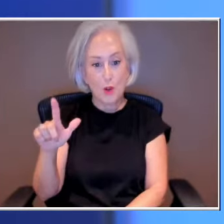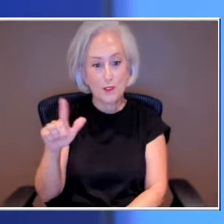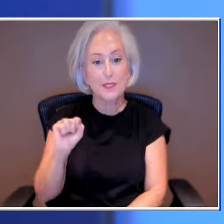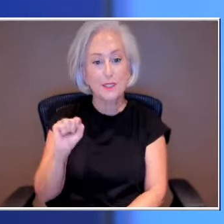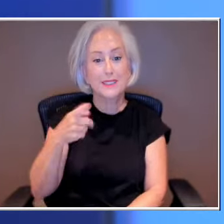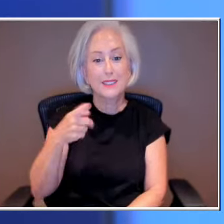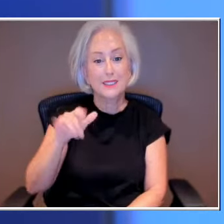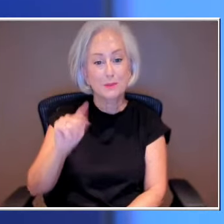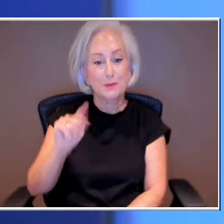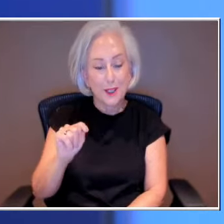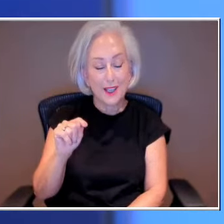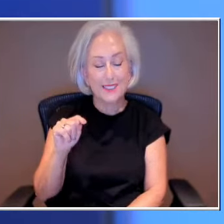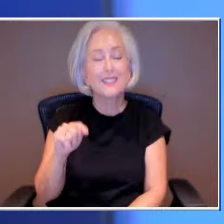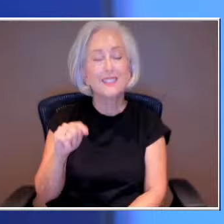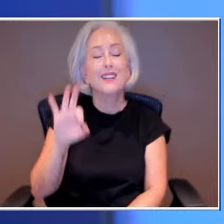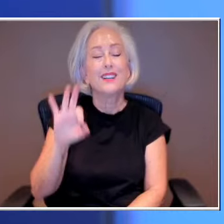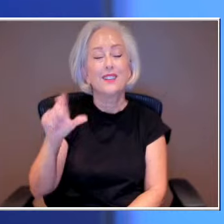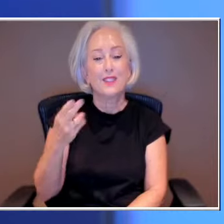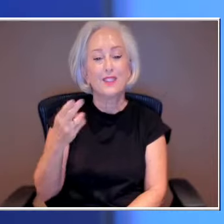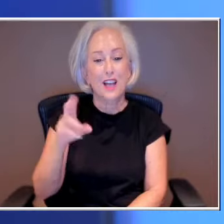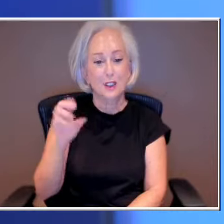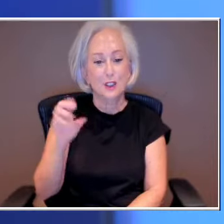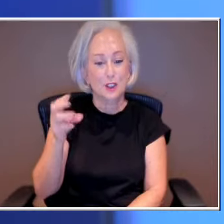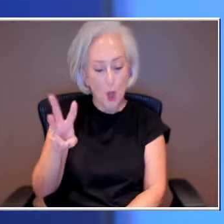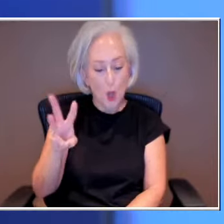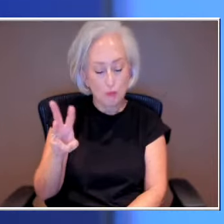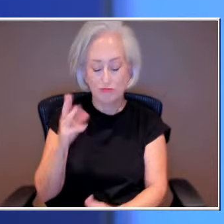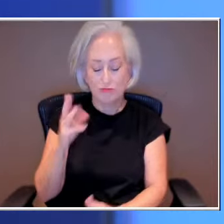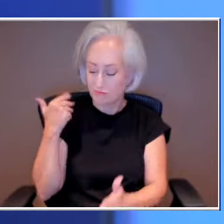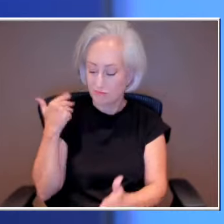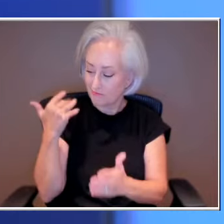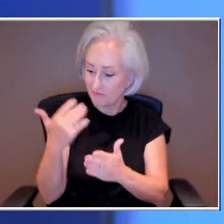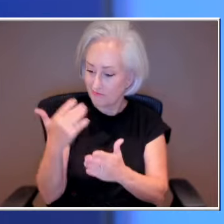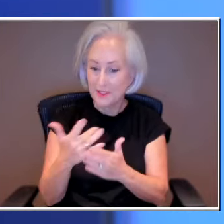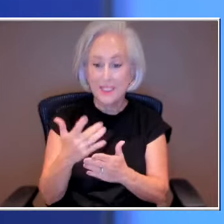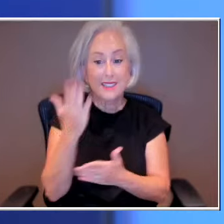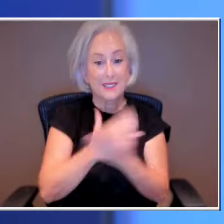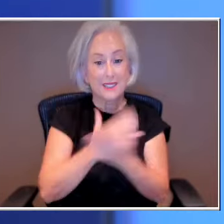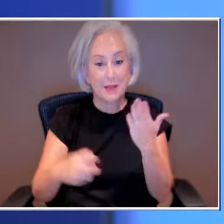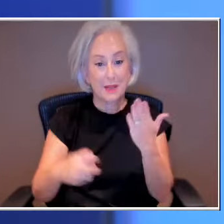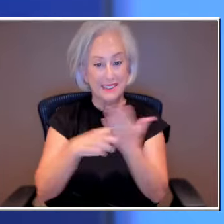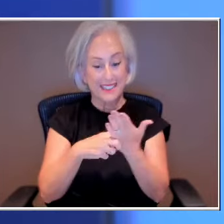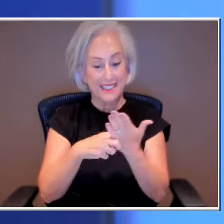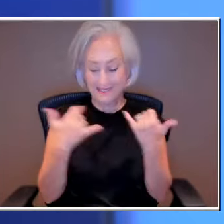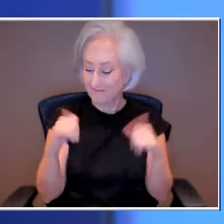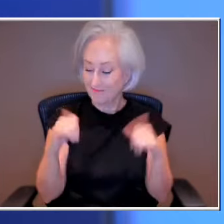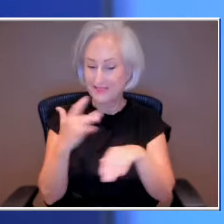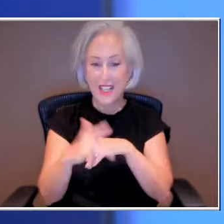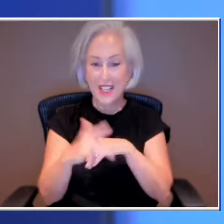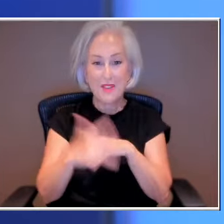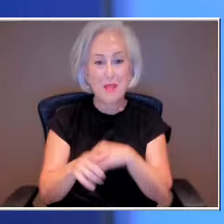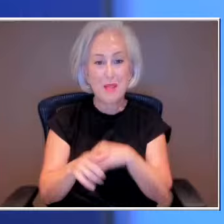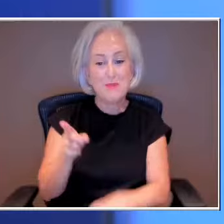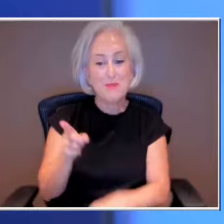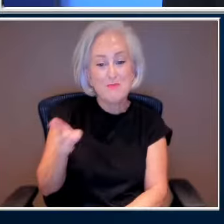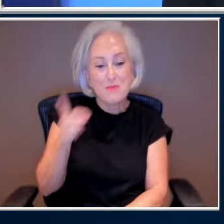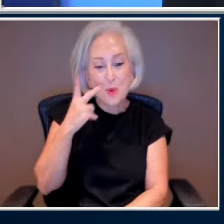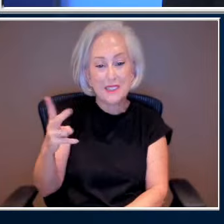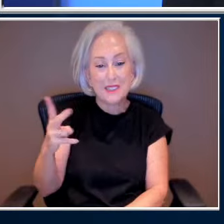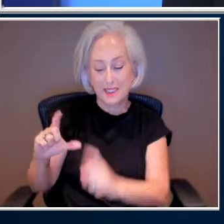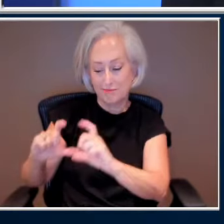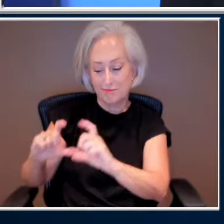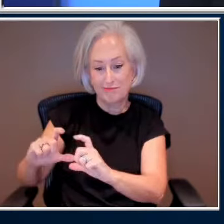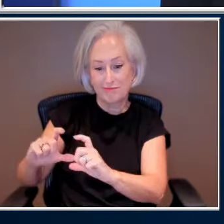some tickets are still available. And you can follow this QR code on your screen anytime during the next few minutes to learn more about it. Let's bring in